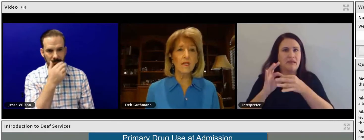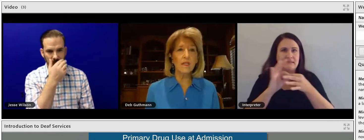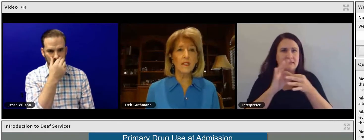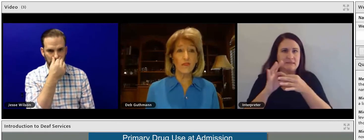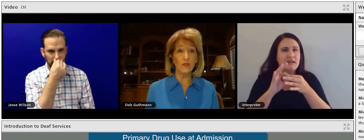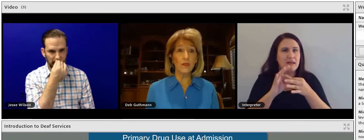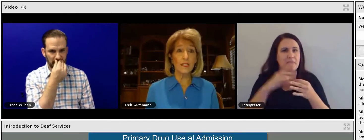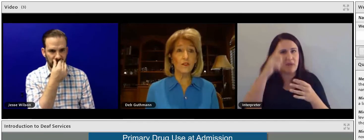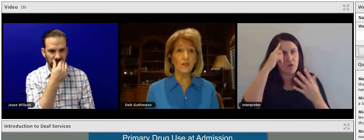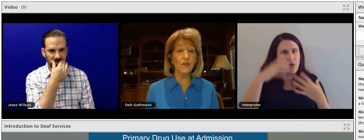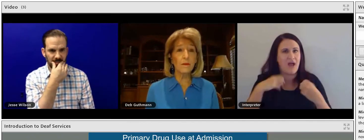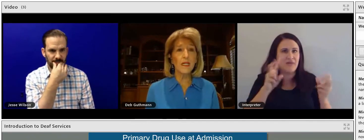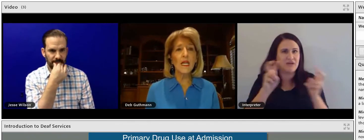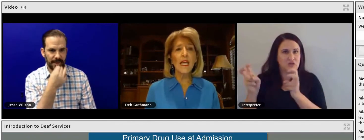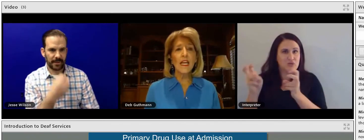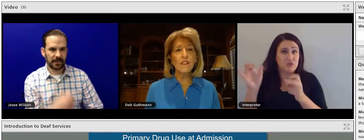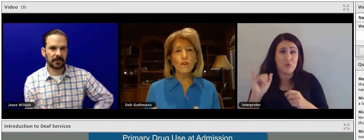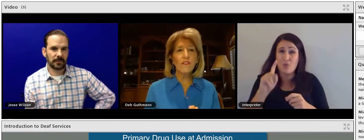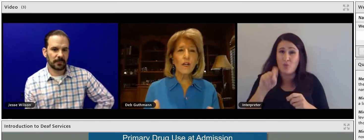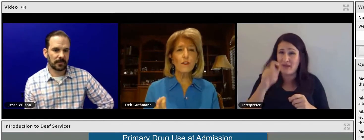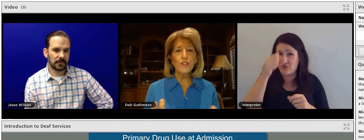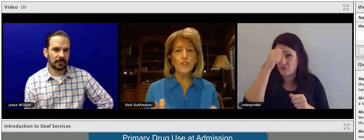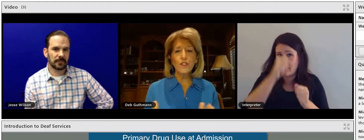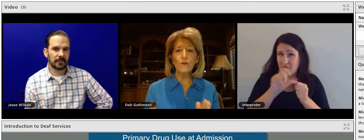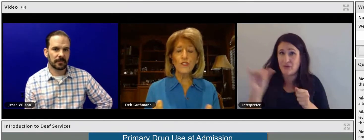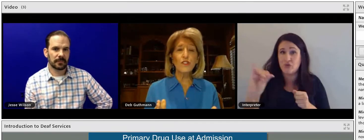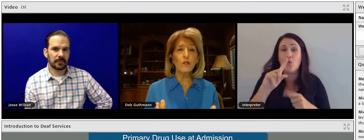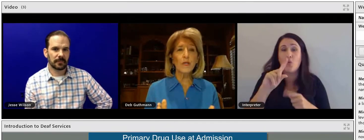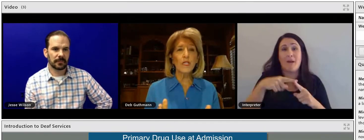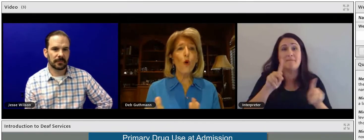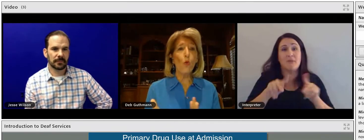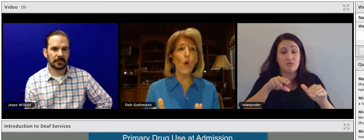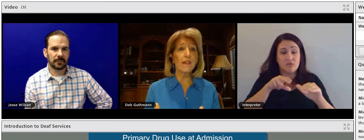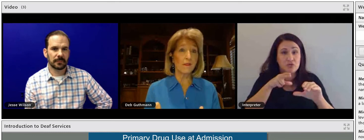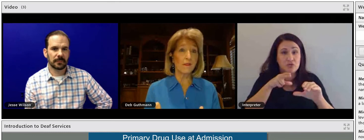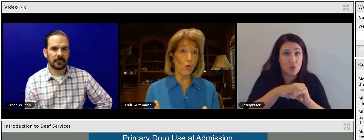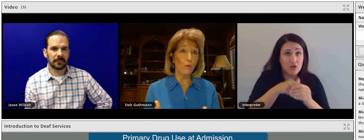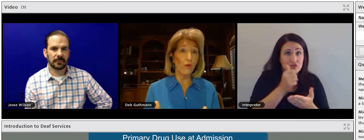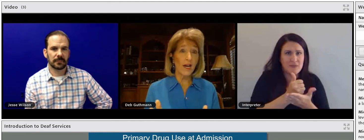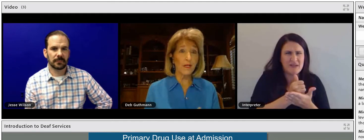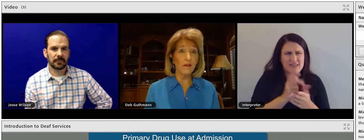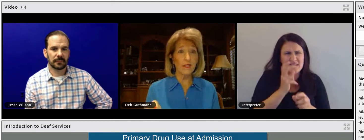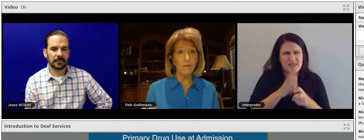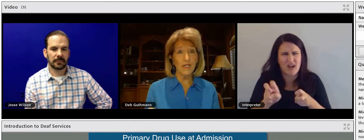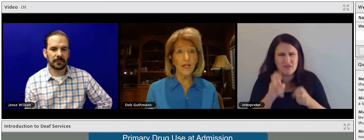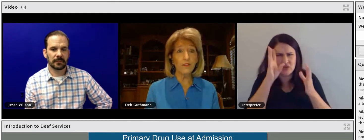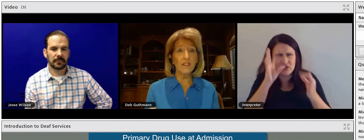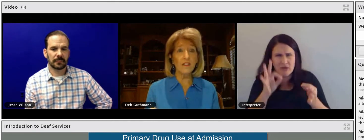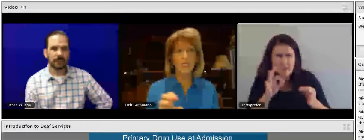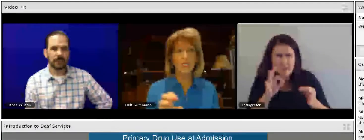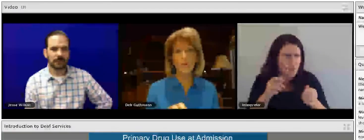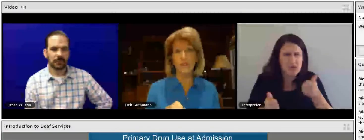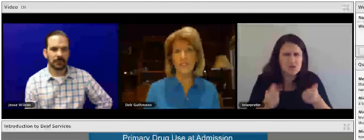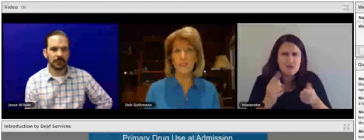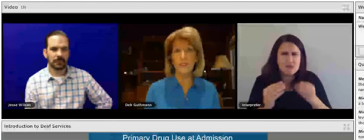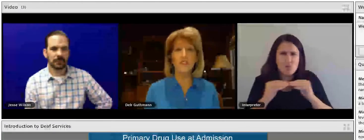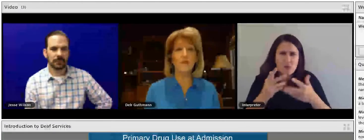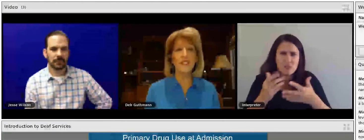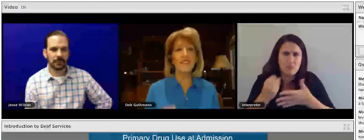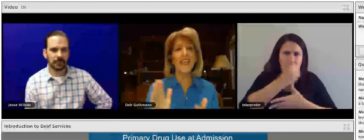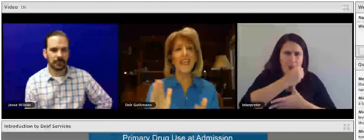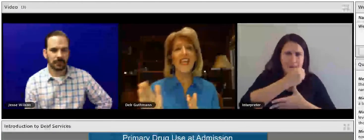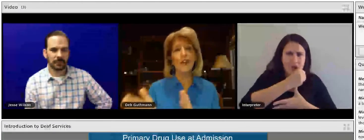well. In fact, when some individuals enter treatment, it's sort of hard to determine what is more primary, the mental health needs